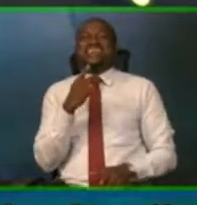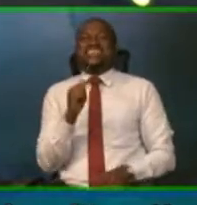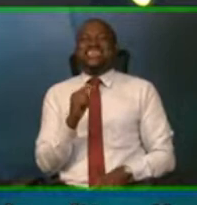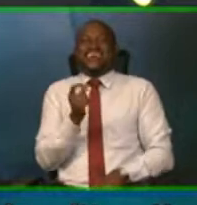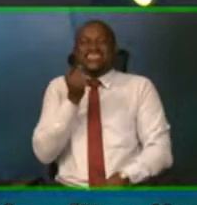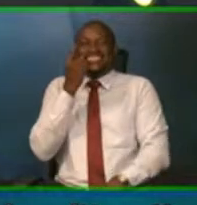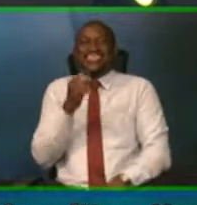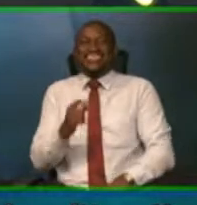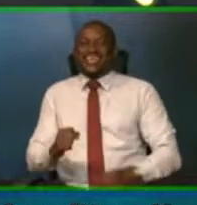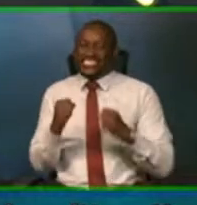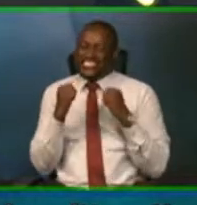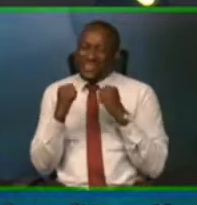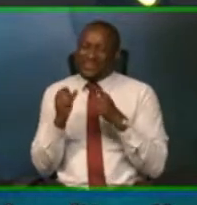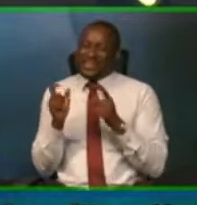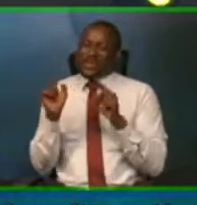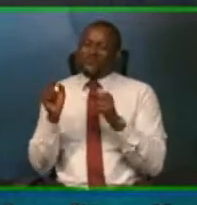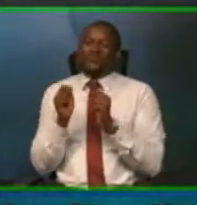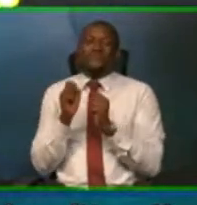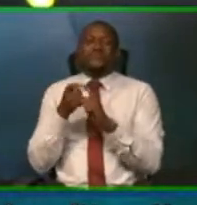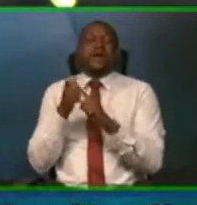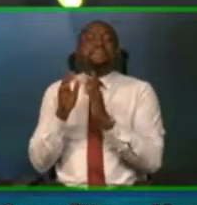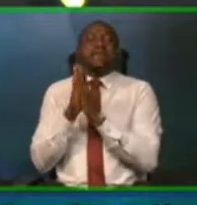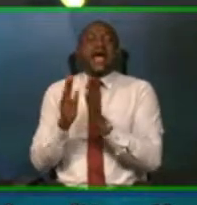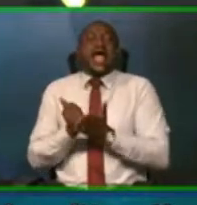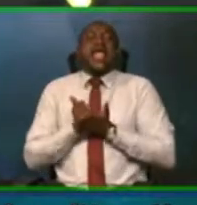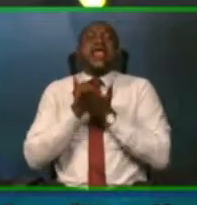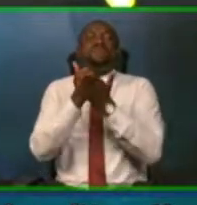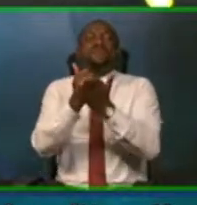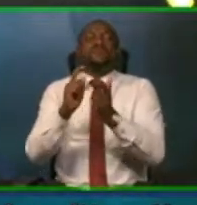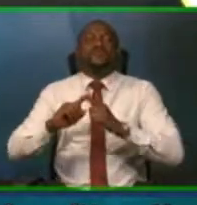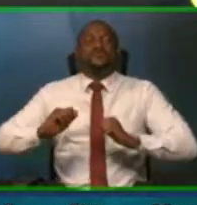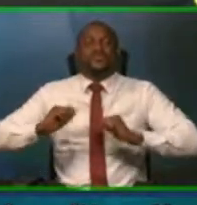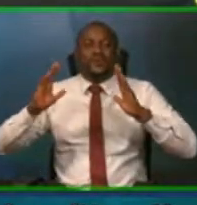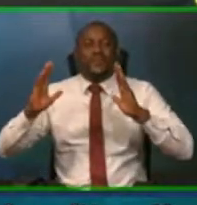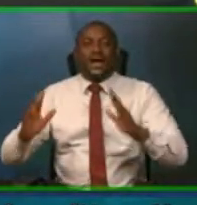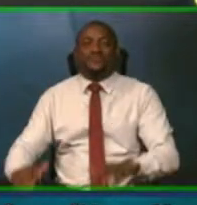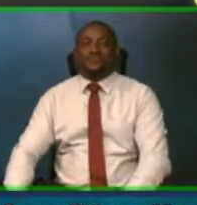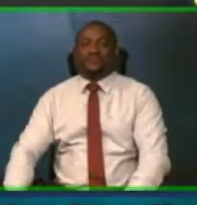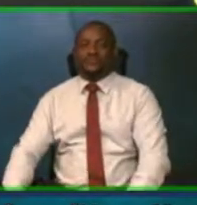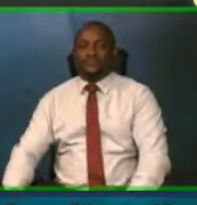that comes from prayer now helps you to survive. Is someone learning now?